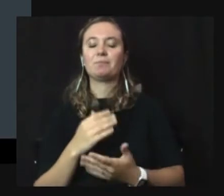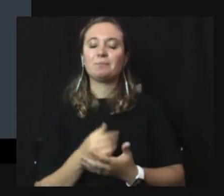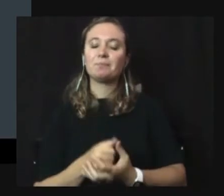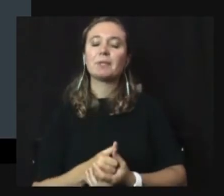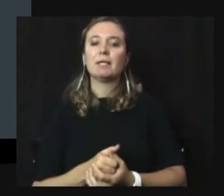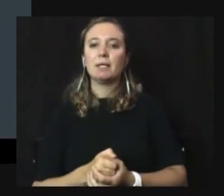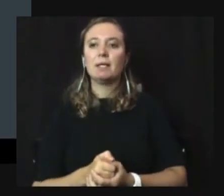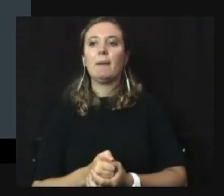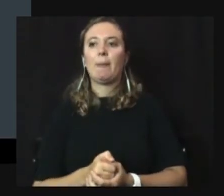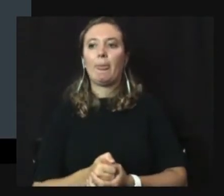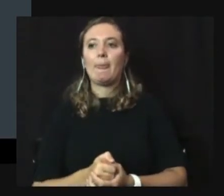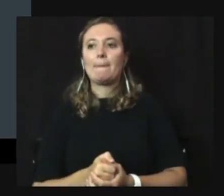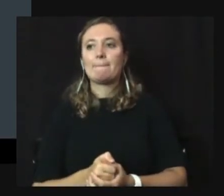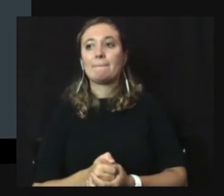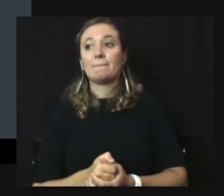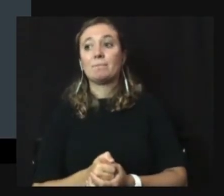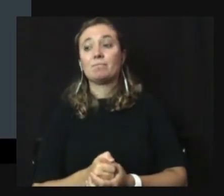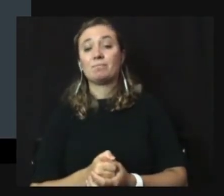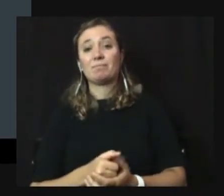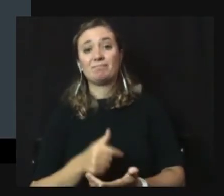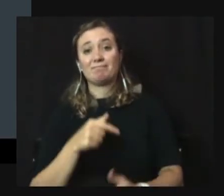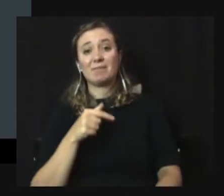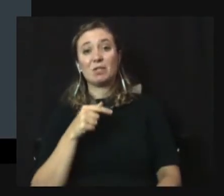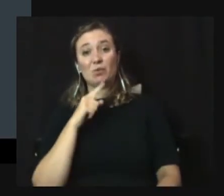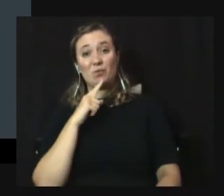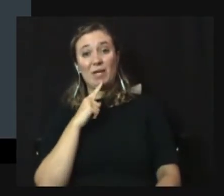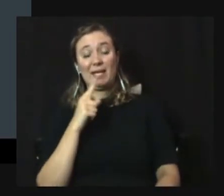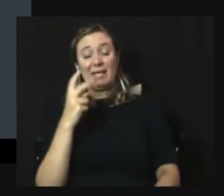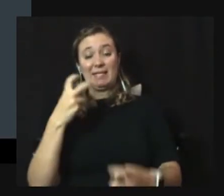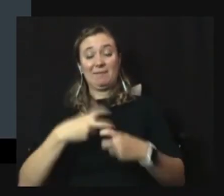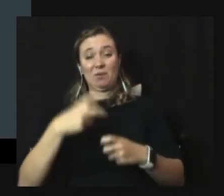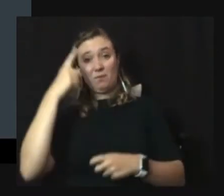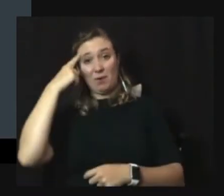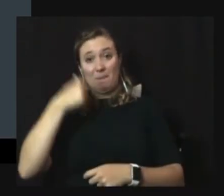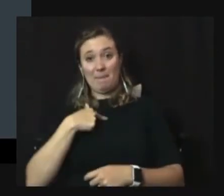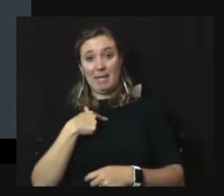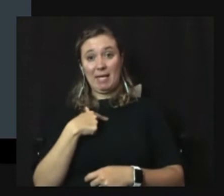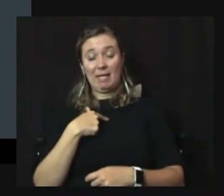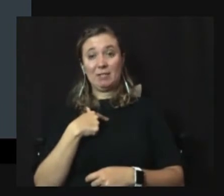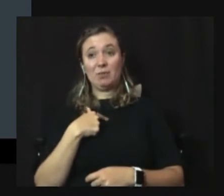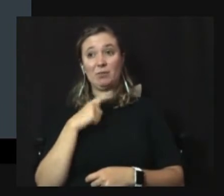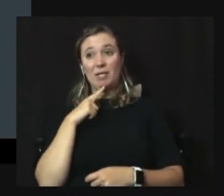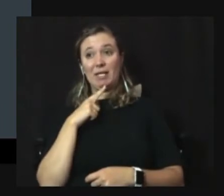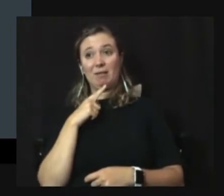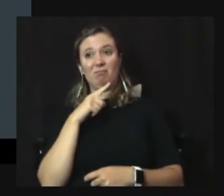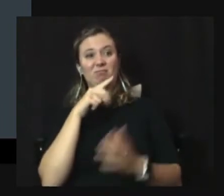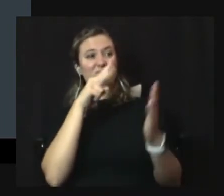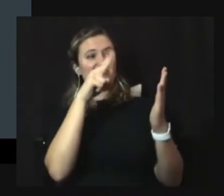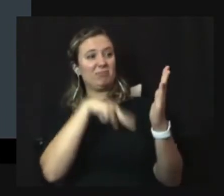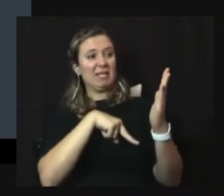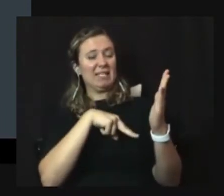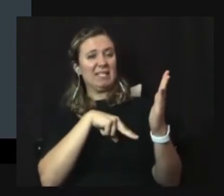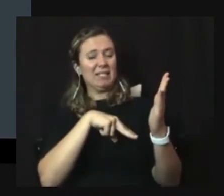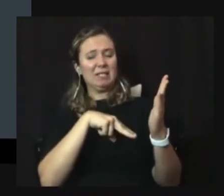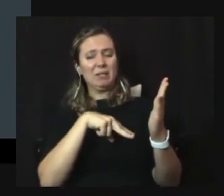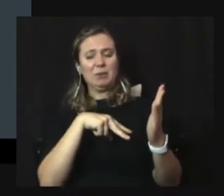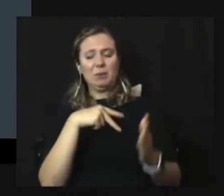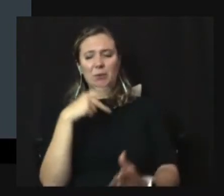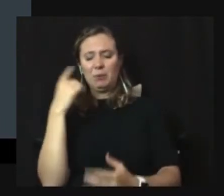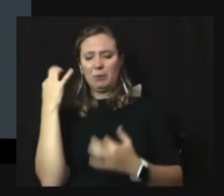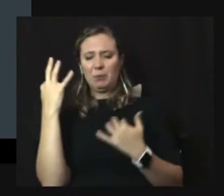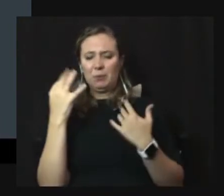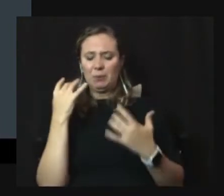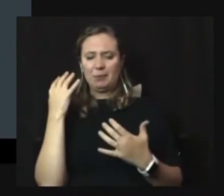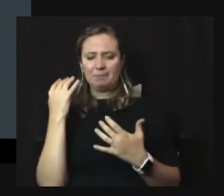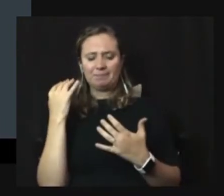It was really difficult for me as a person to sit with this and to ask